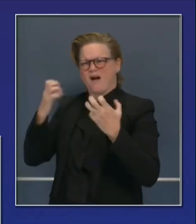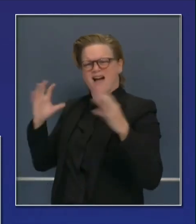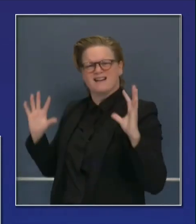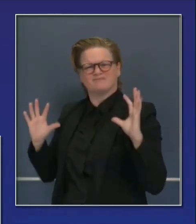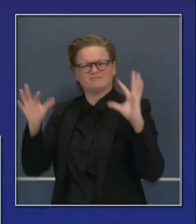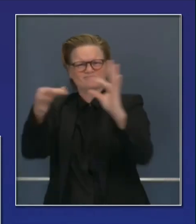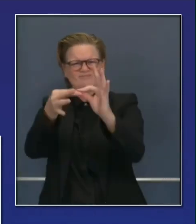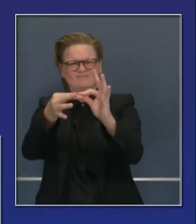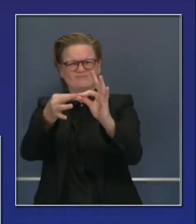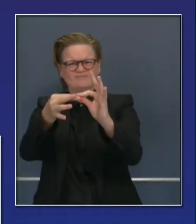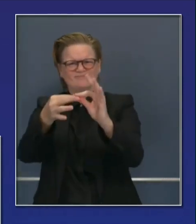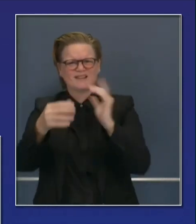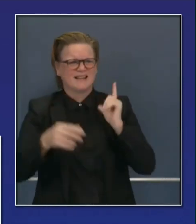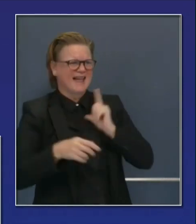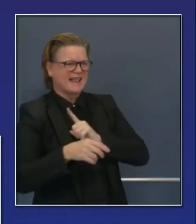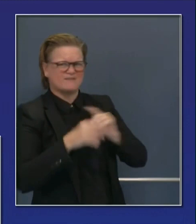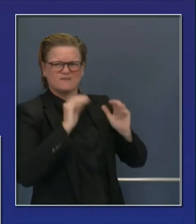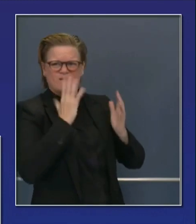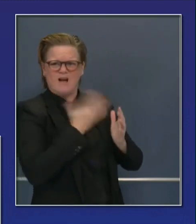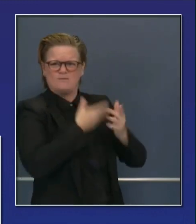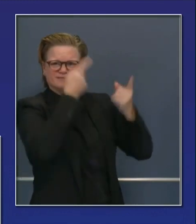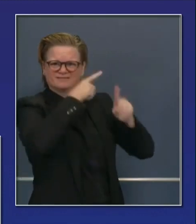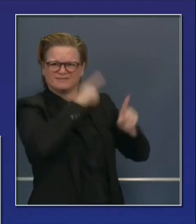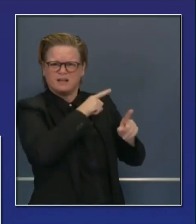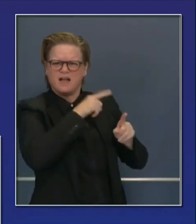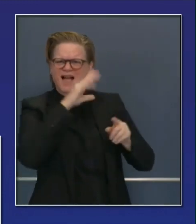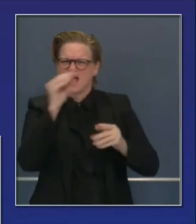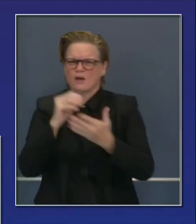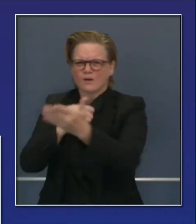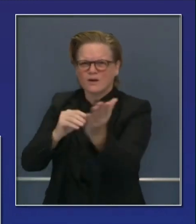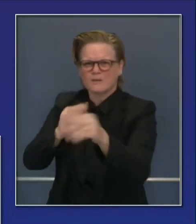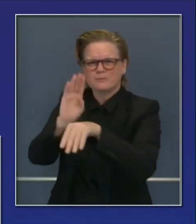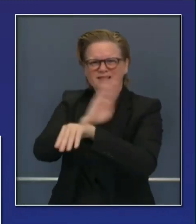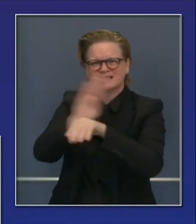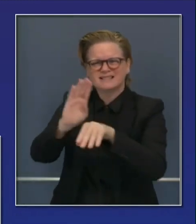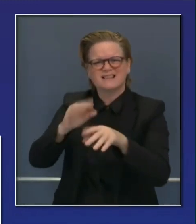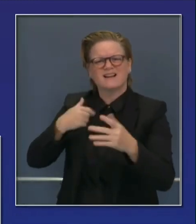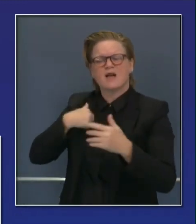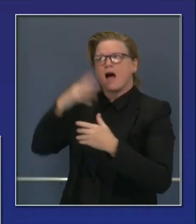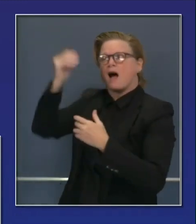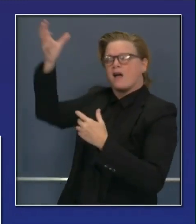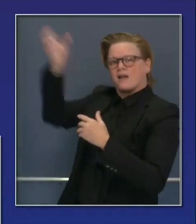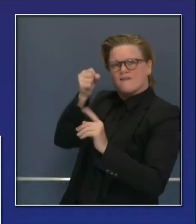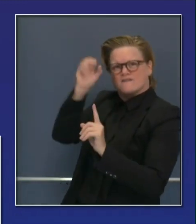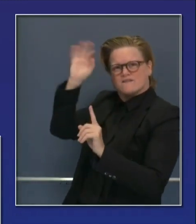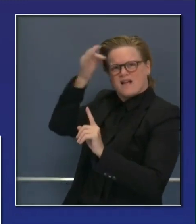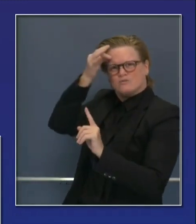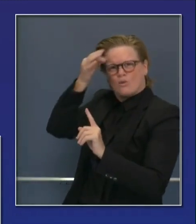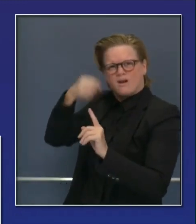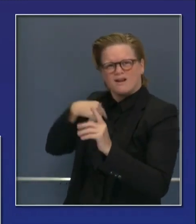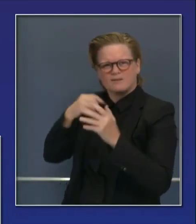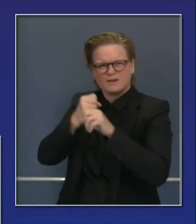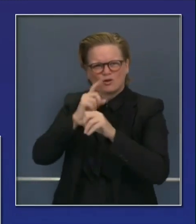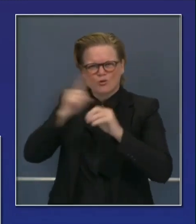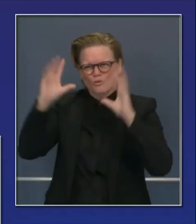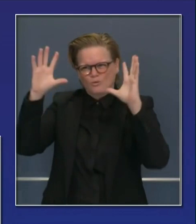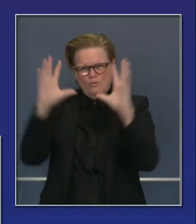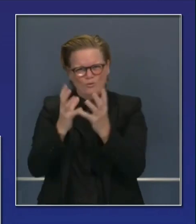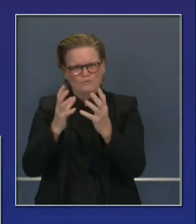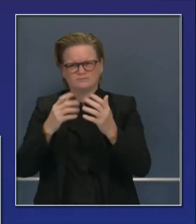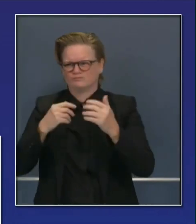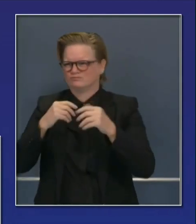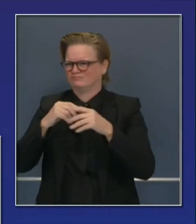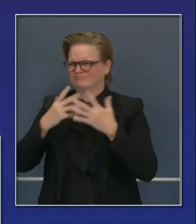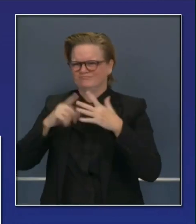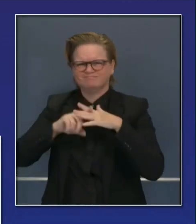we see what the federal government puts together. And I'm more and more encouraged by some of the activity, even since the beginning of this